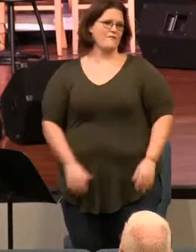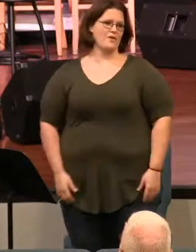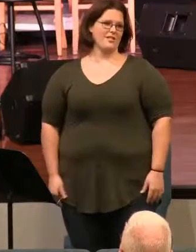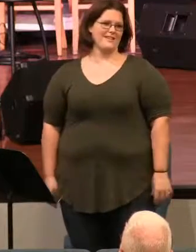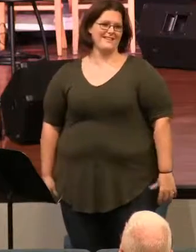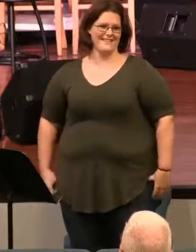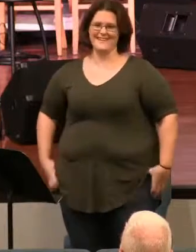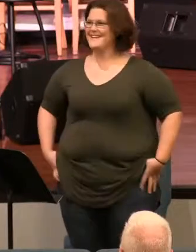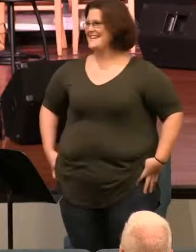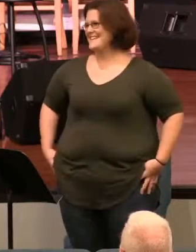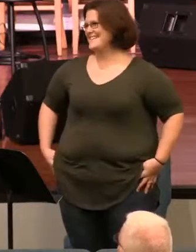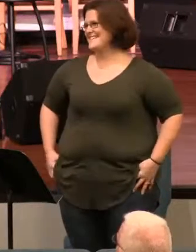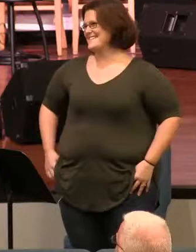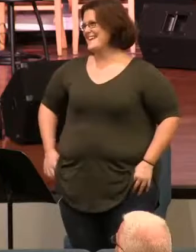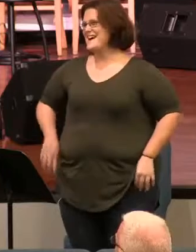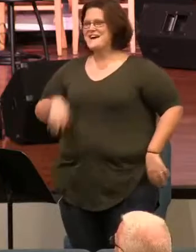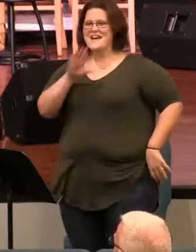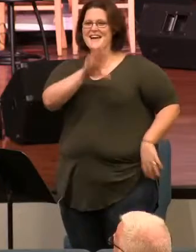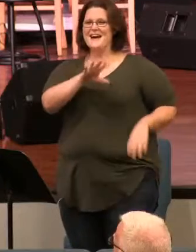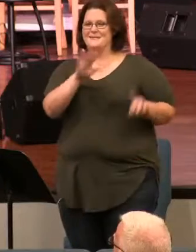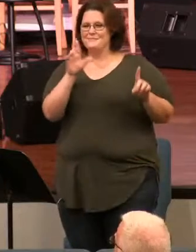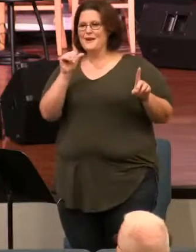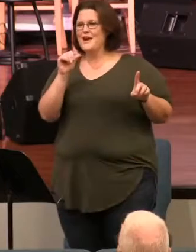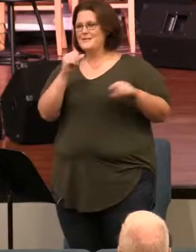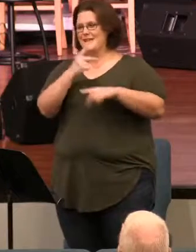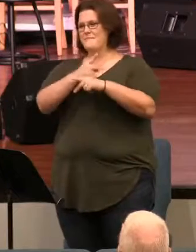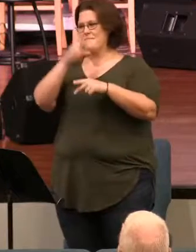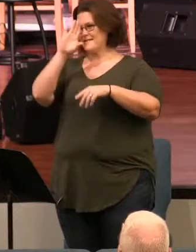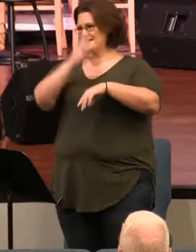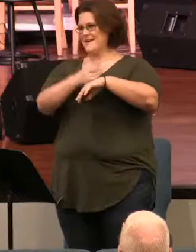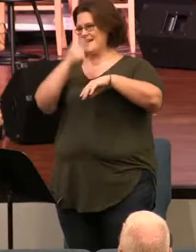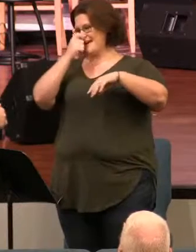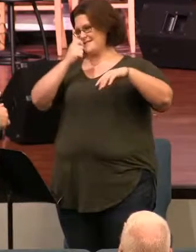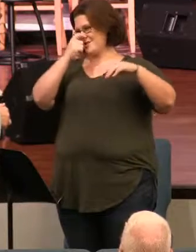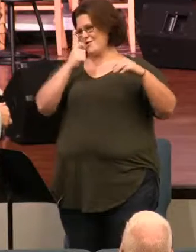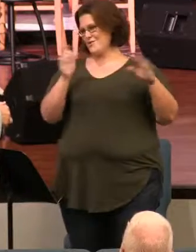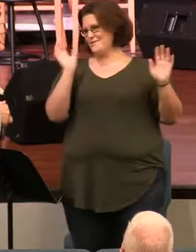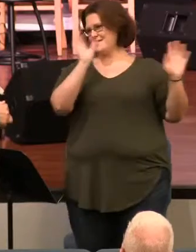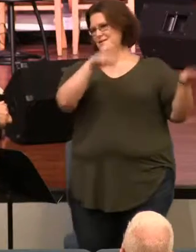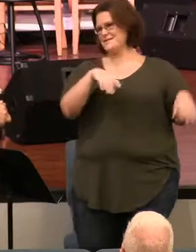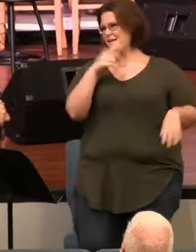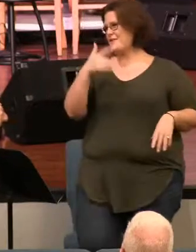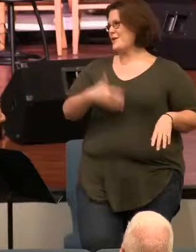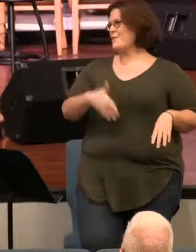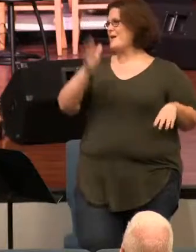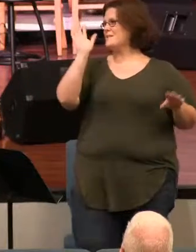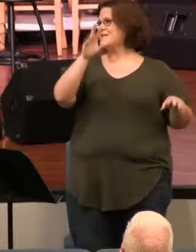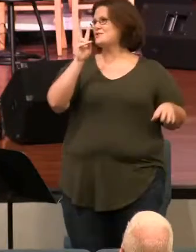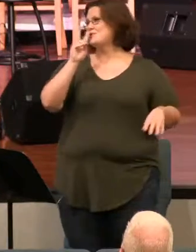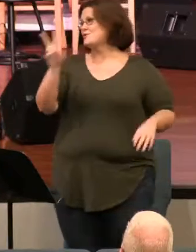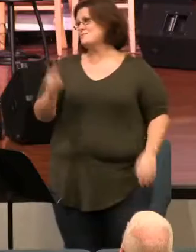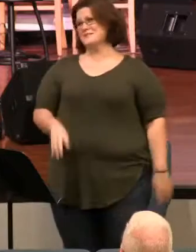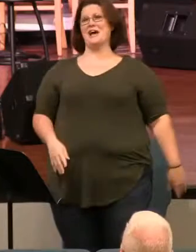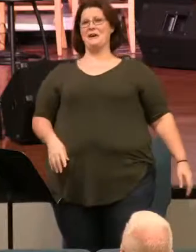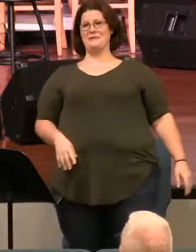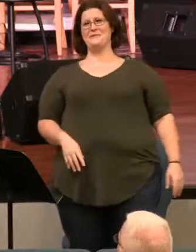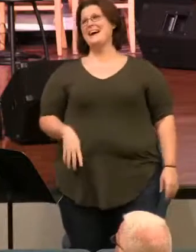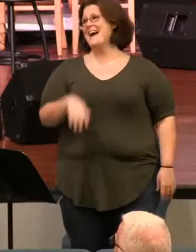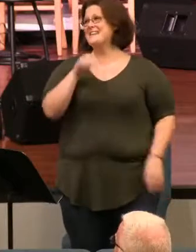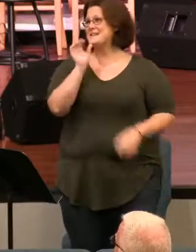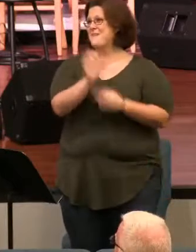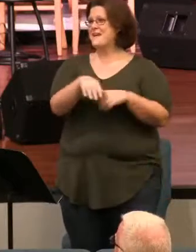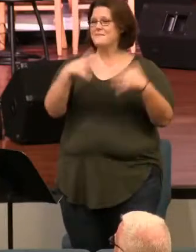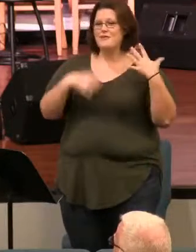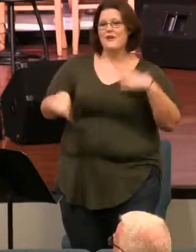to sit there. Once in a while, I found a way to do it so it's not choking yet. Yeah. So now